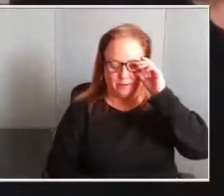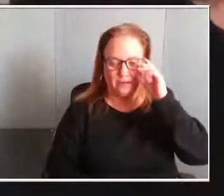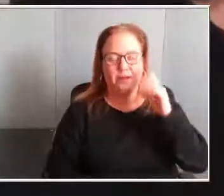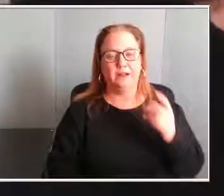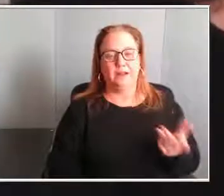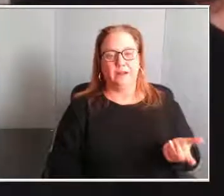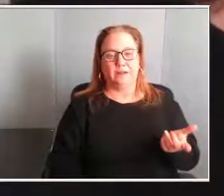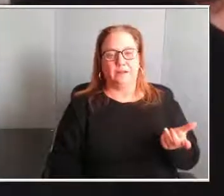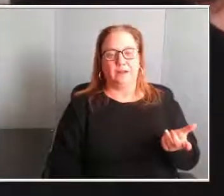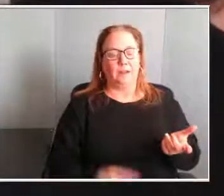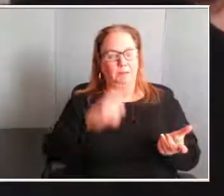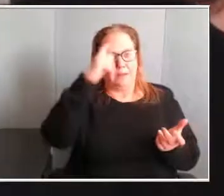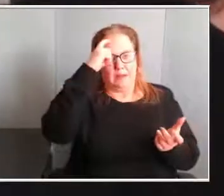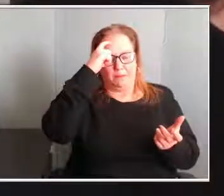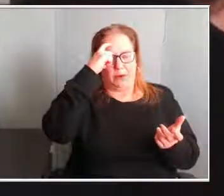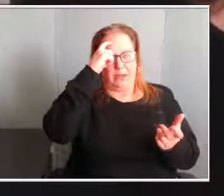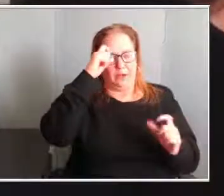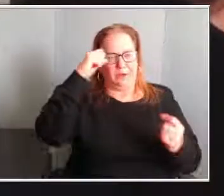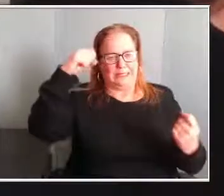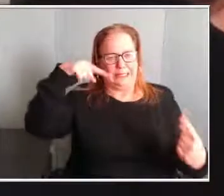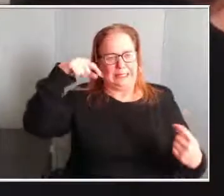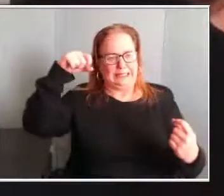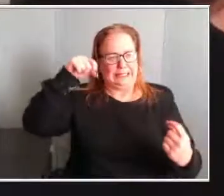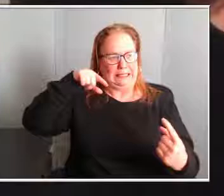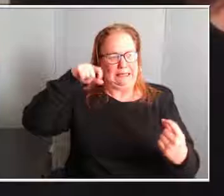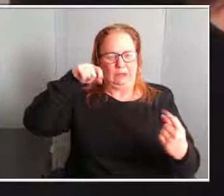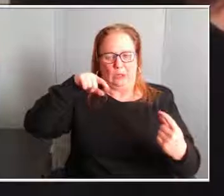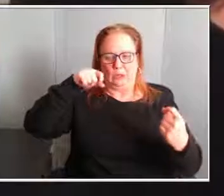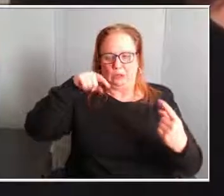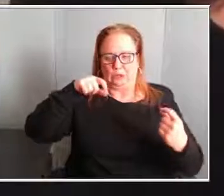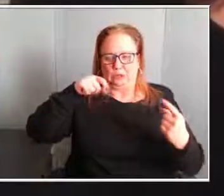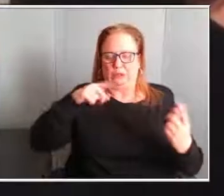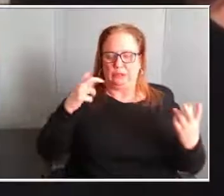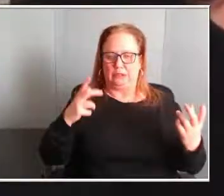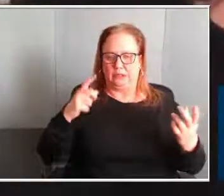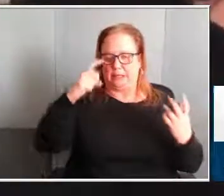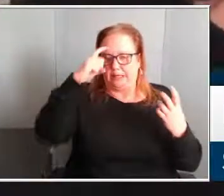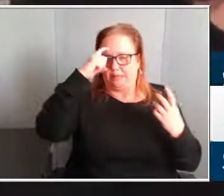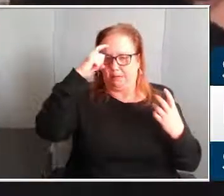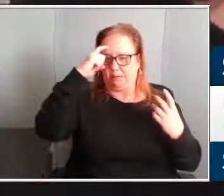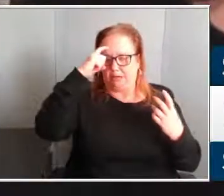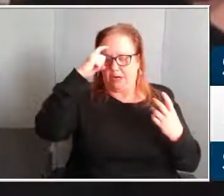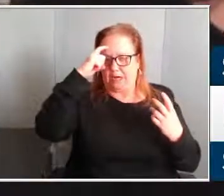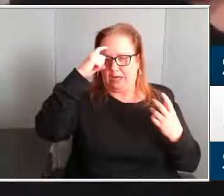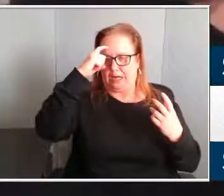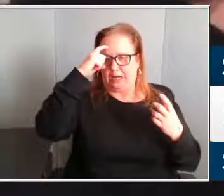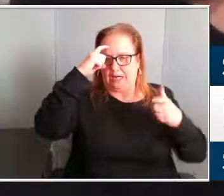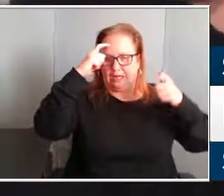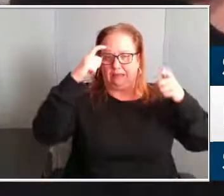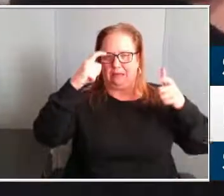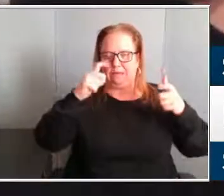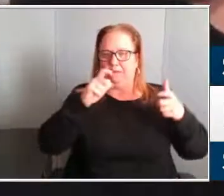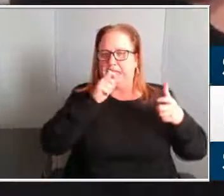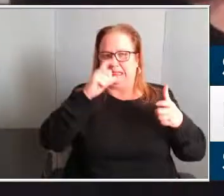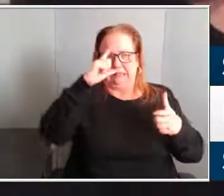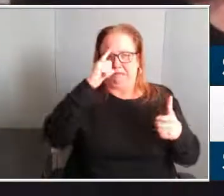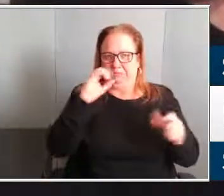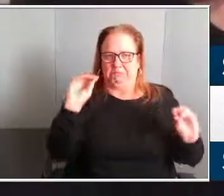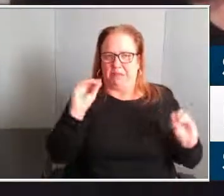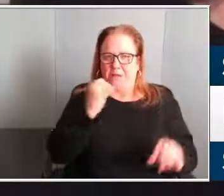think my brain was sending signals, so the brain thought there wasn't really anything wrong.